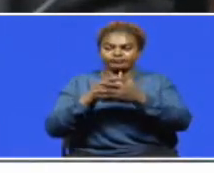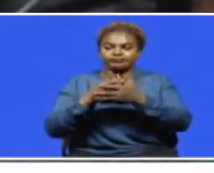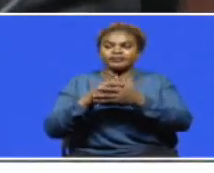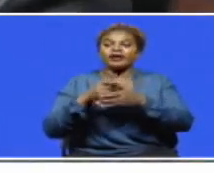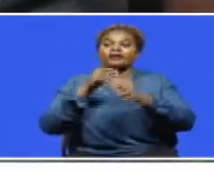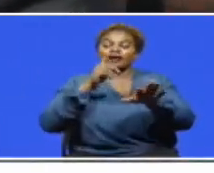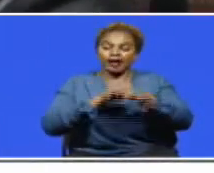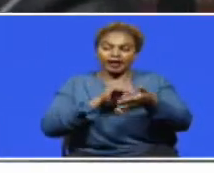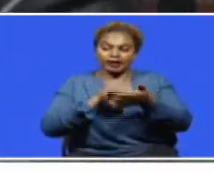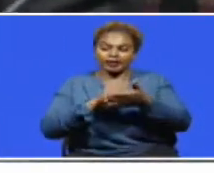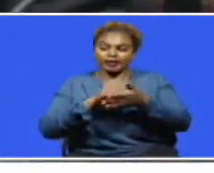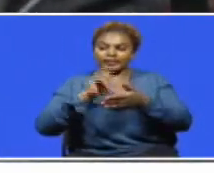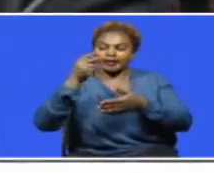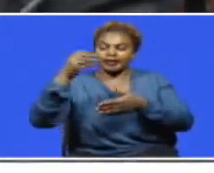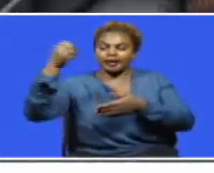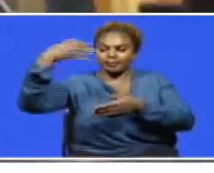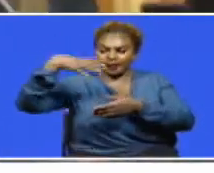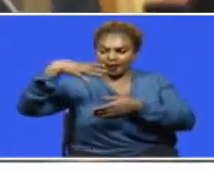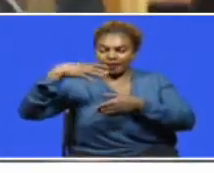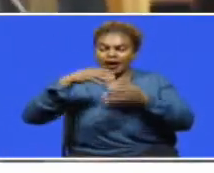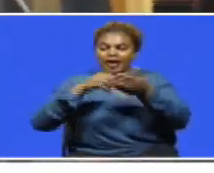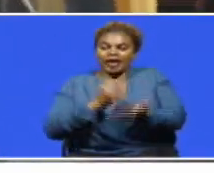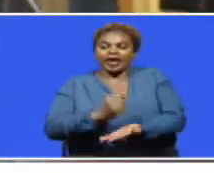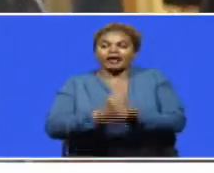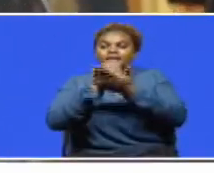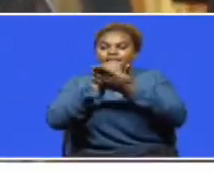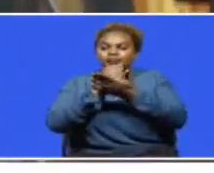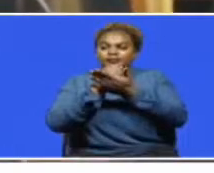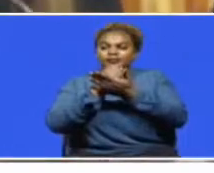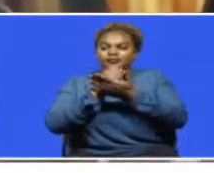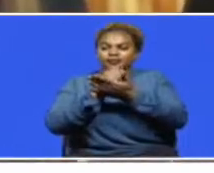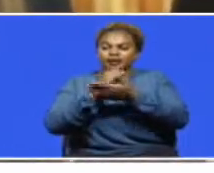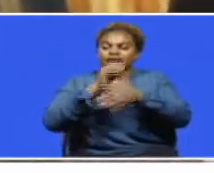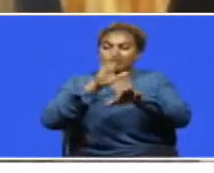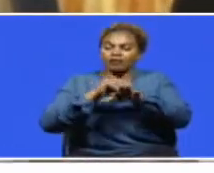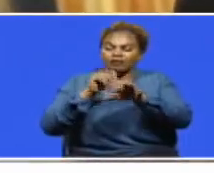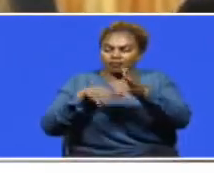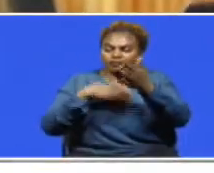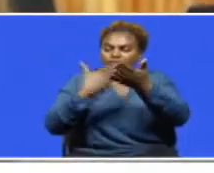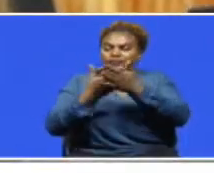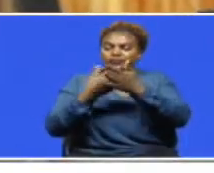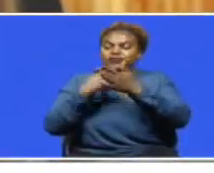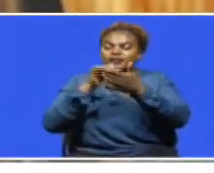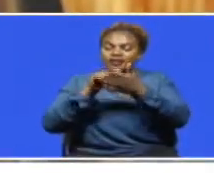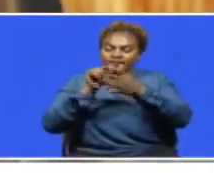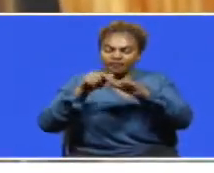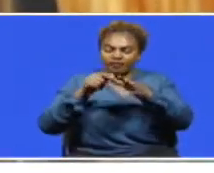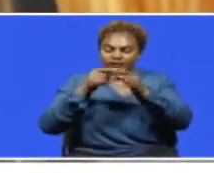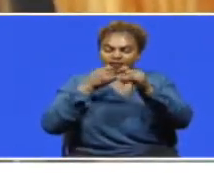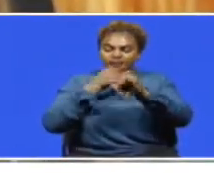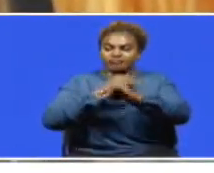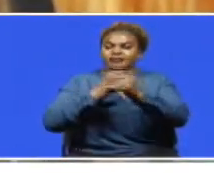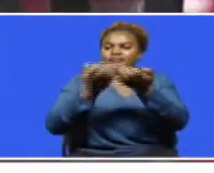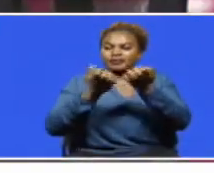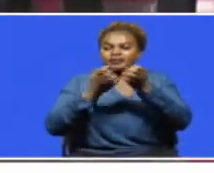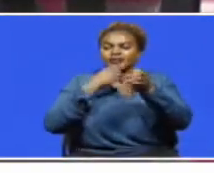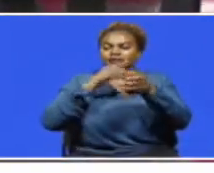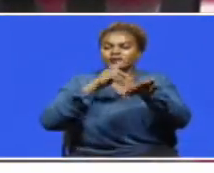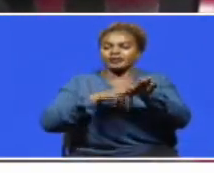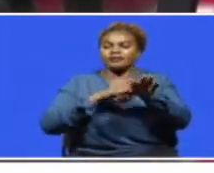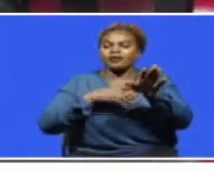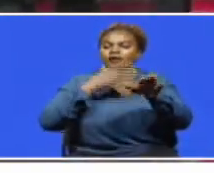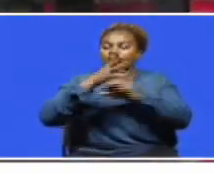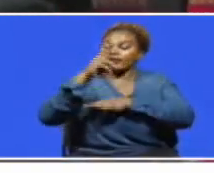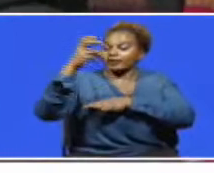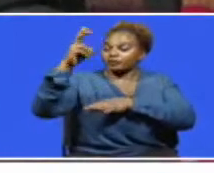Once the Kenya Power has repaid, I'm calling them installments for these particular investments, over 20